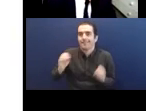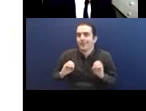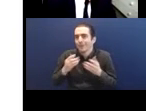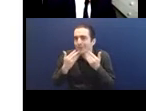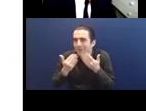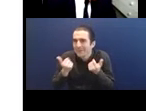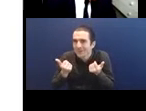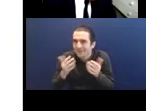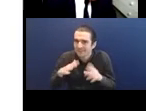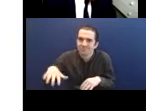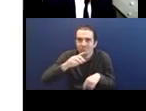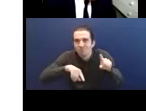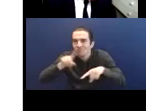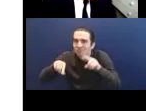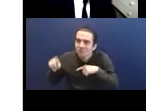also be exclusion.